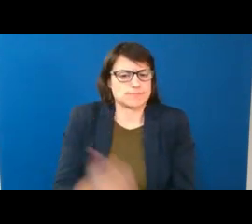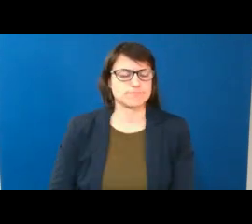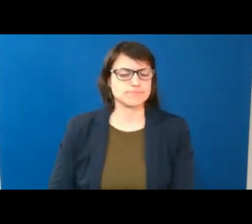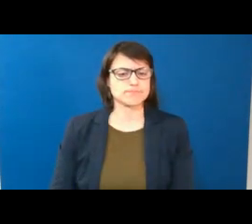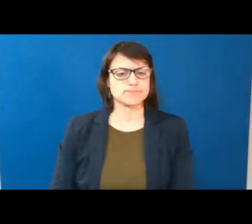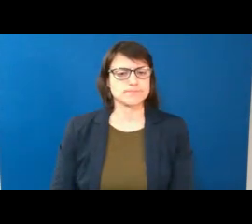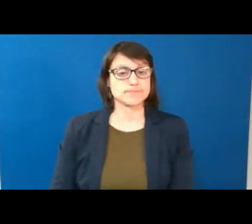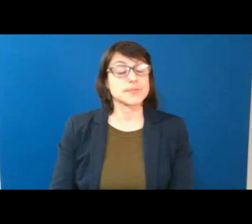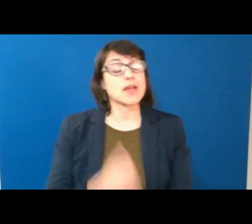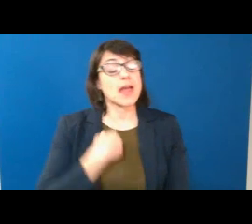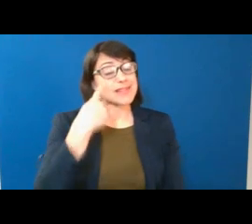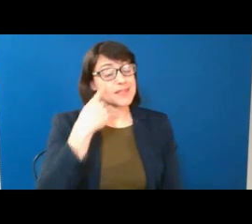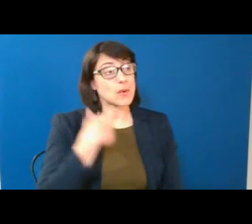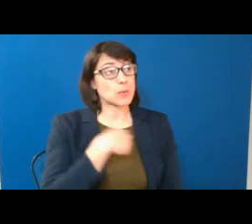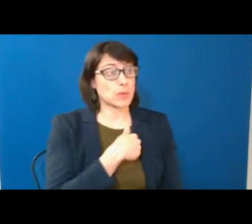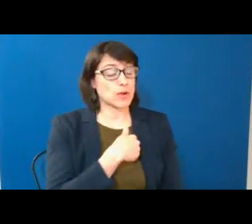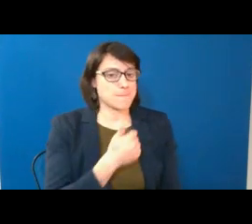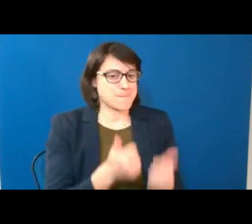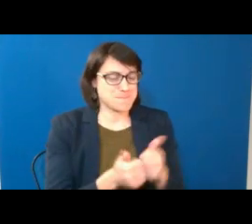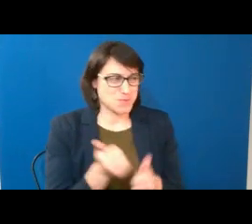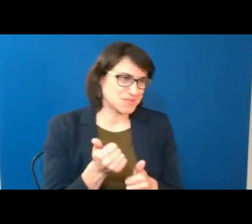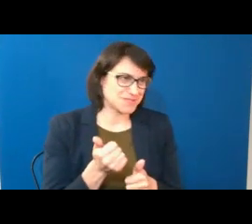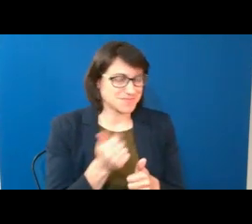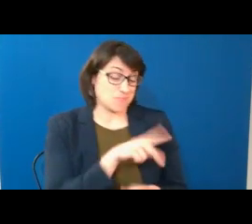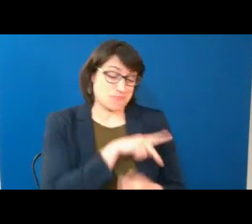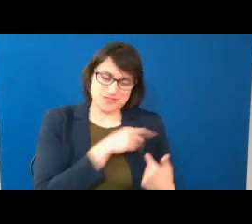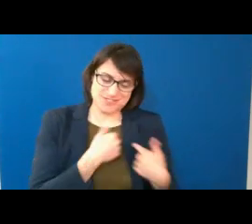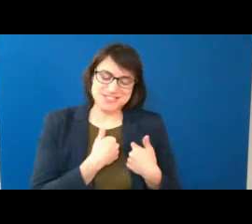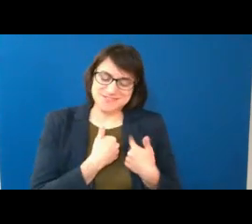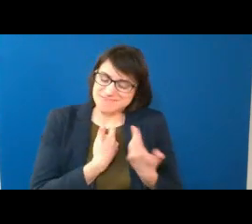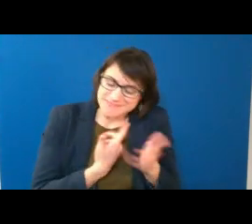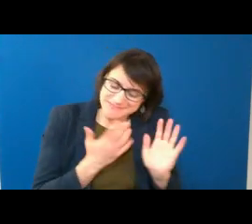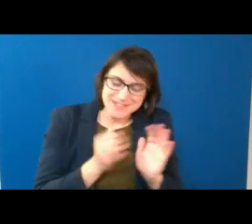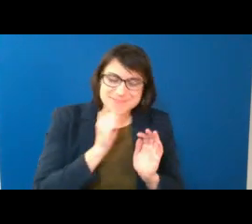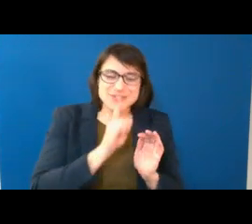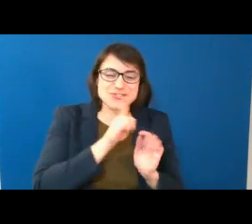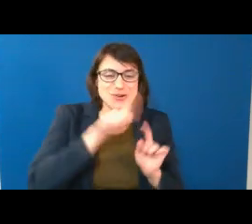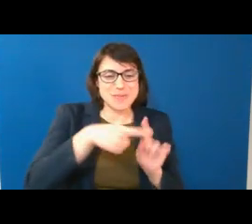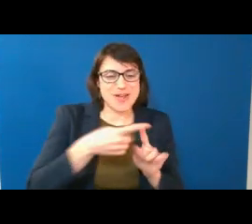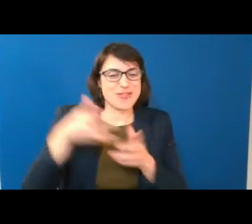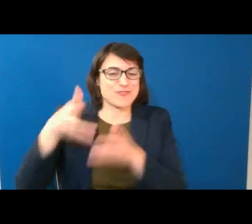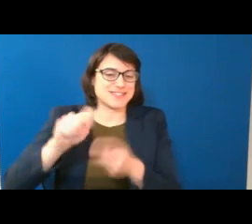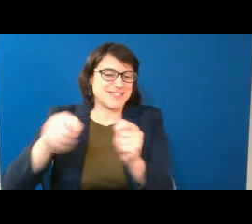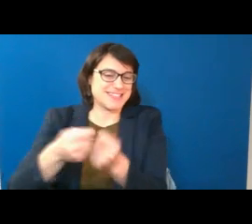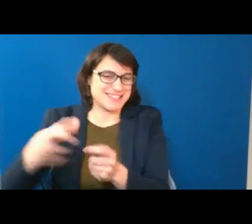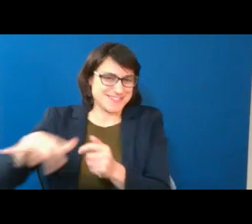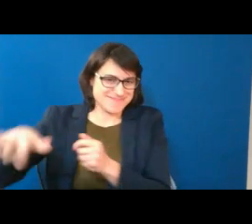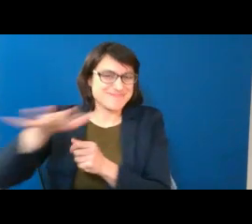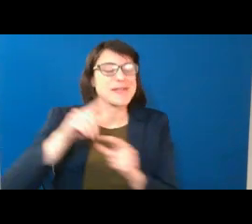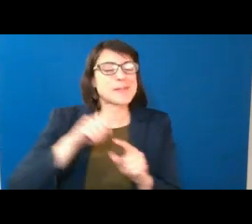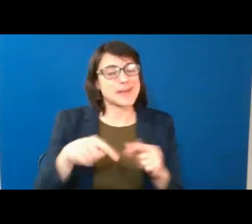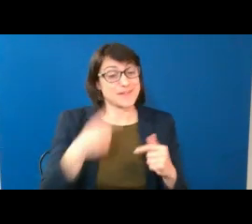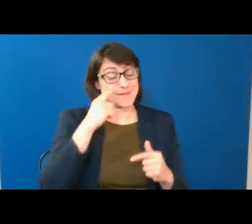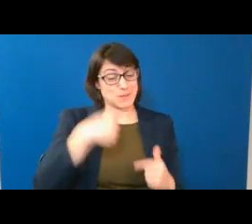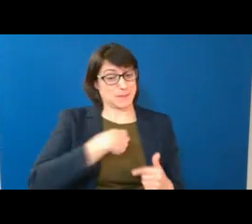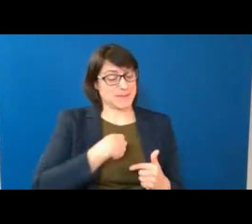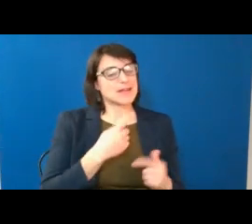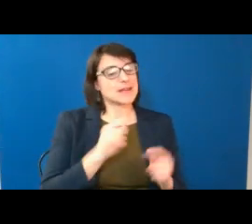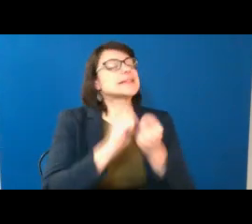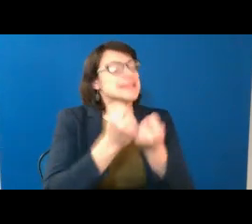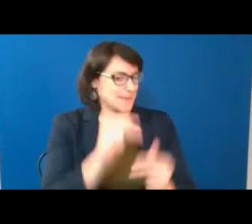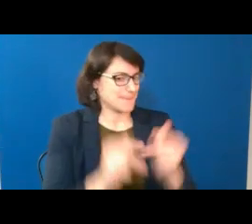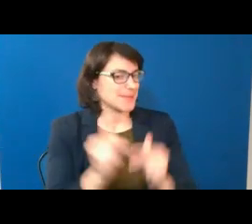I think we're most excited, well, personally, I can't speak for the rest of the team. It's simply the team building aspect